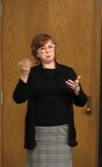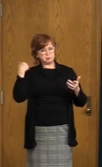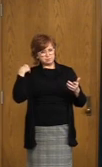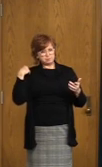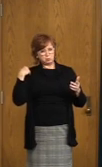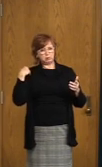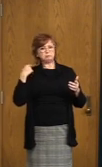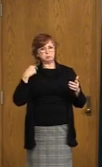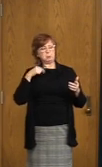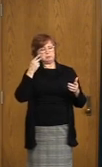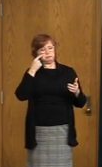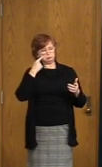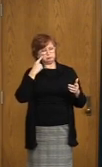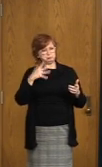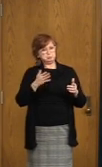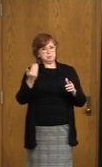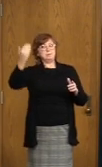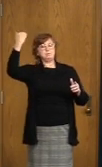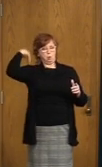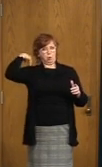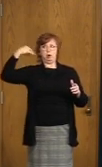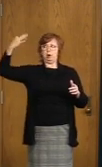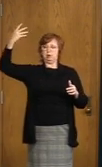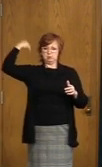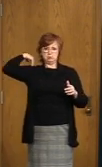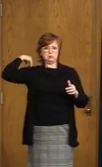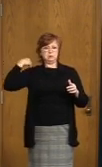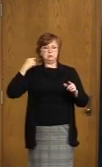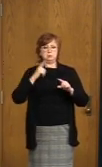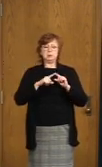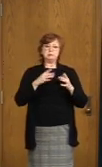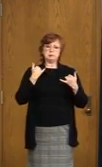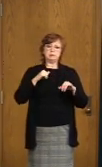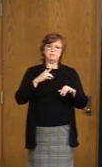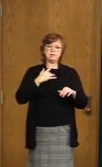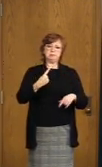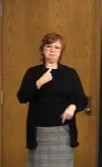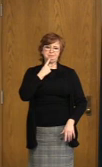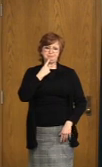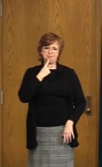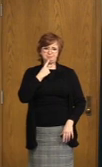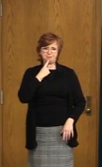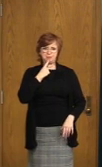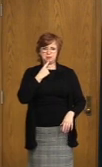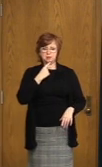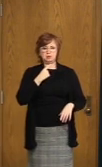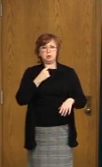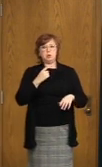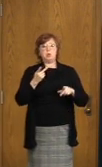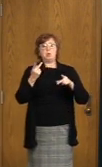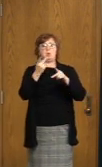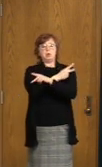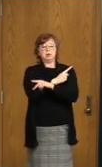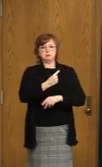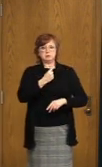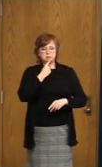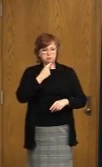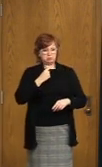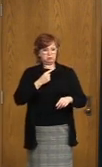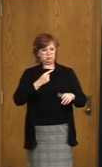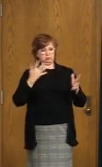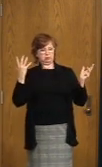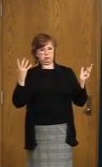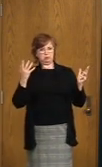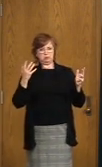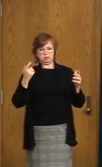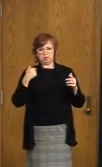most certainly. It's in particularly disappointing when you look at the effort and the effort,